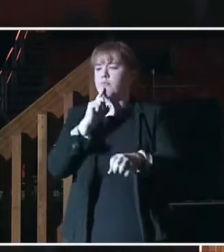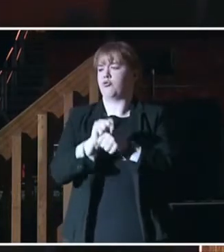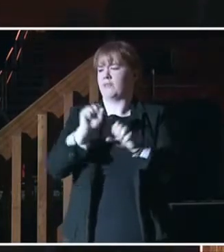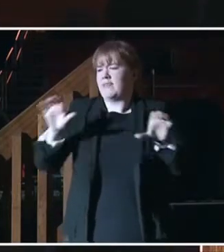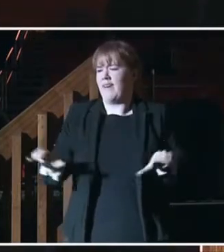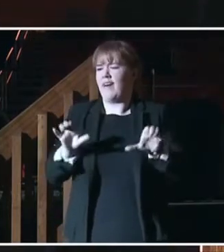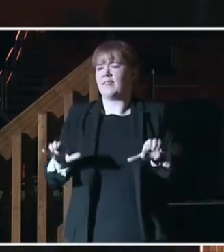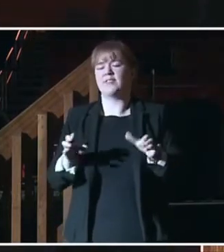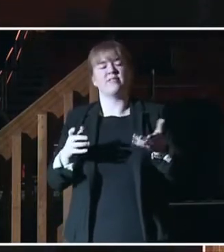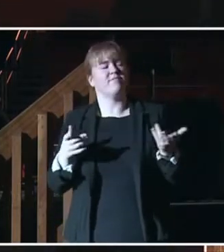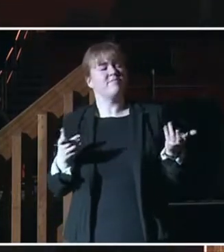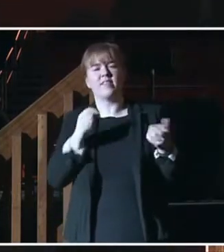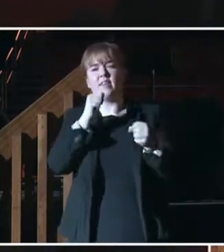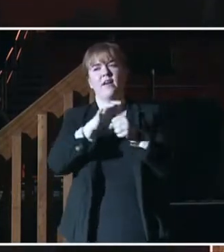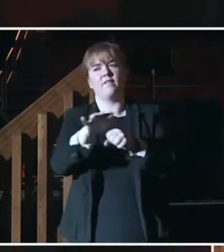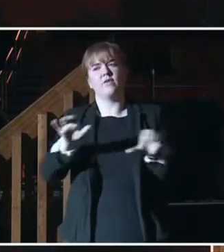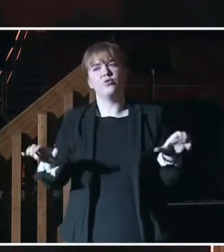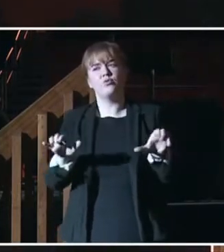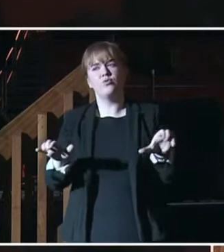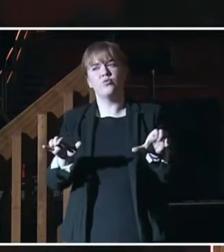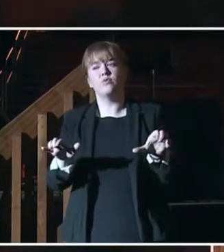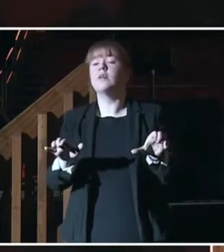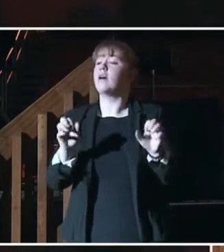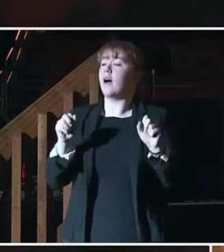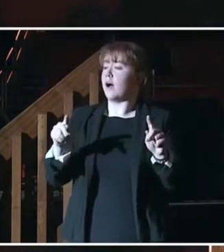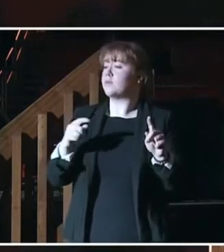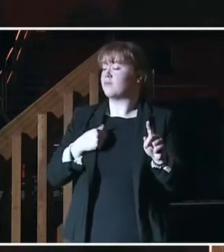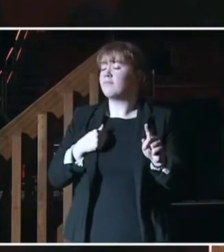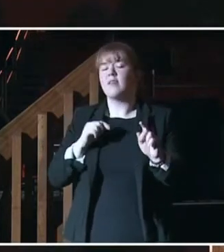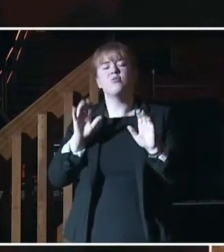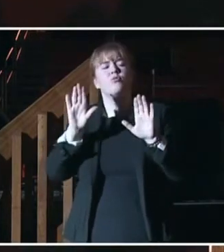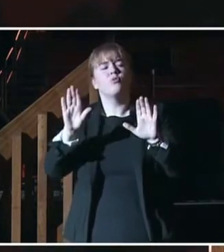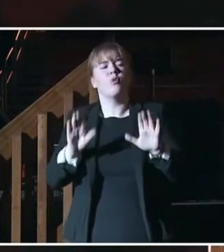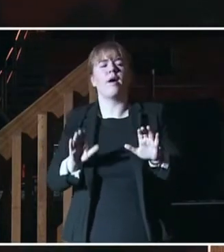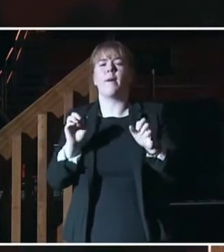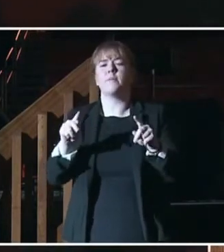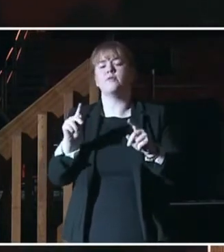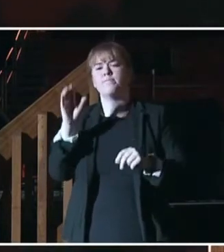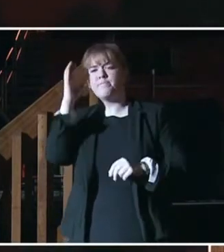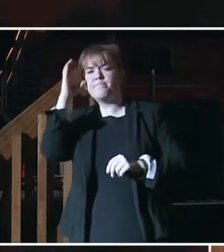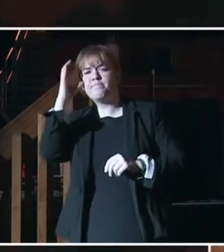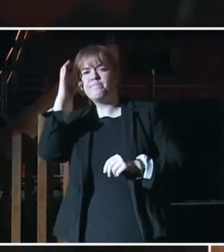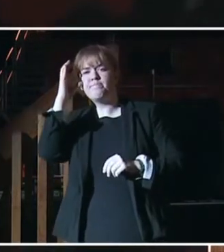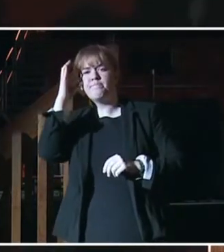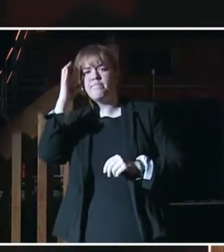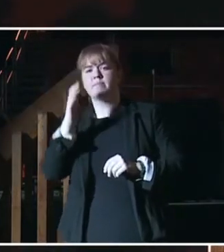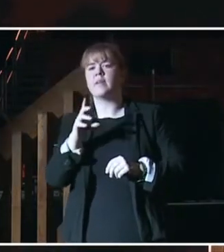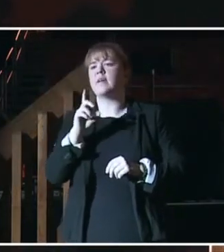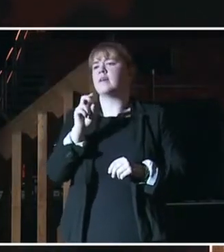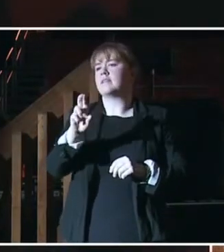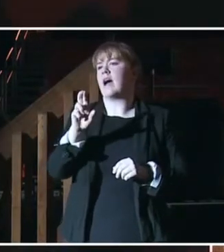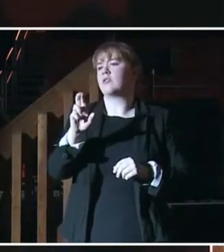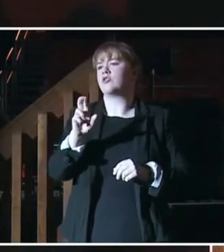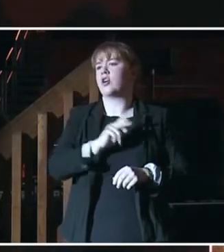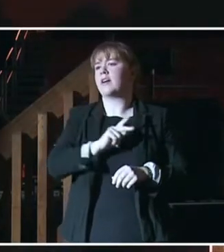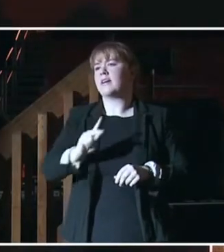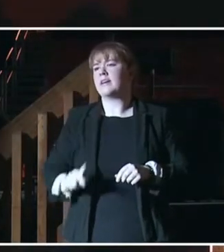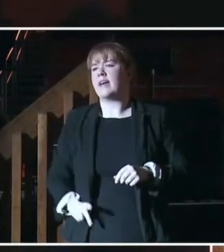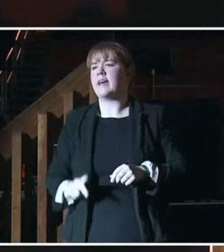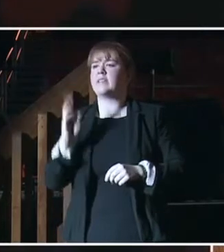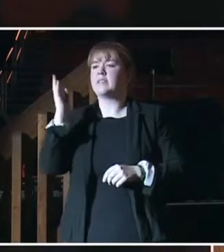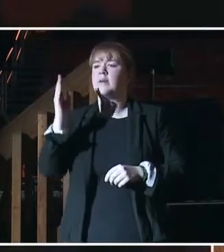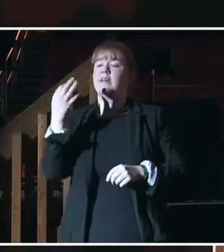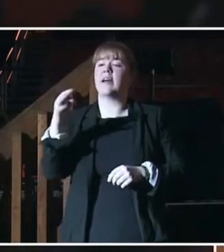much. I had the great opportunity of listening to Dr. King's speech in 1965 that he